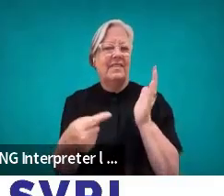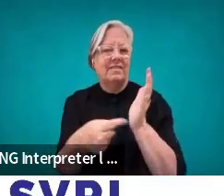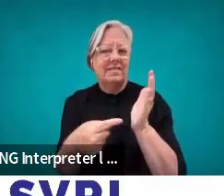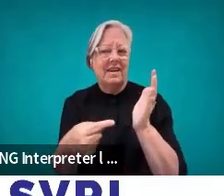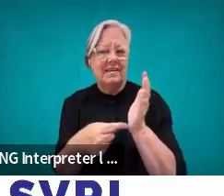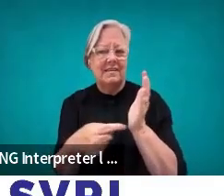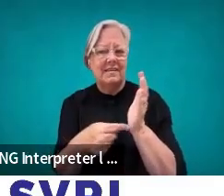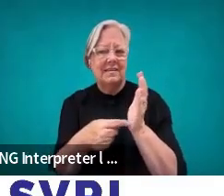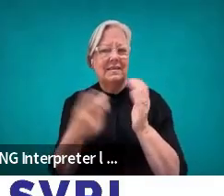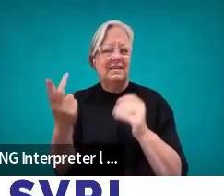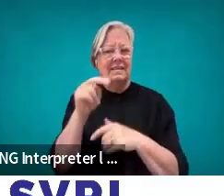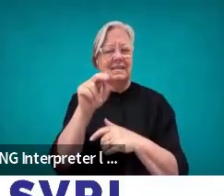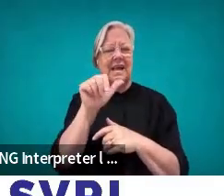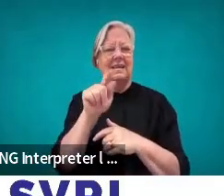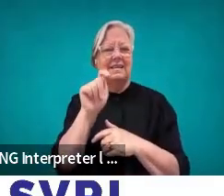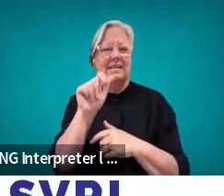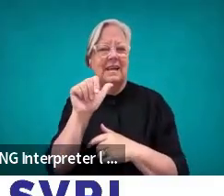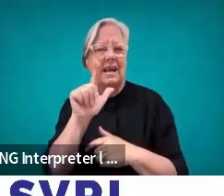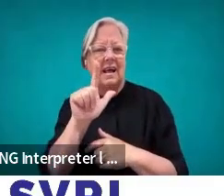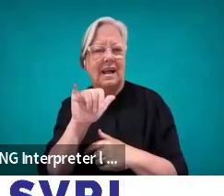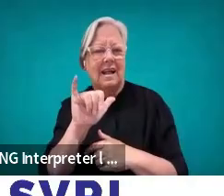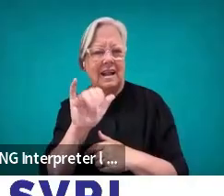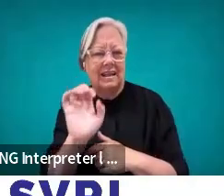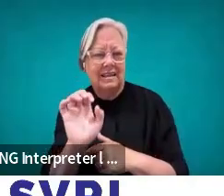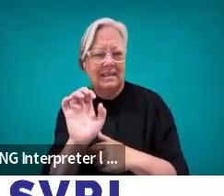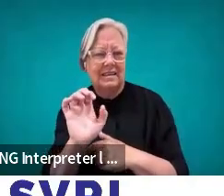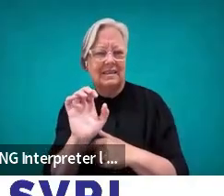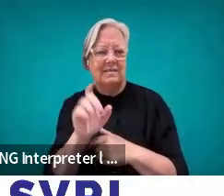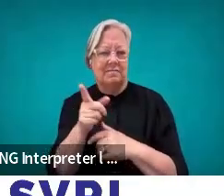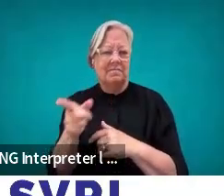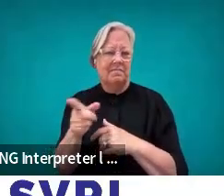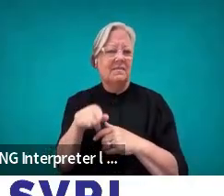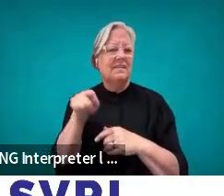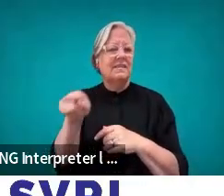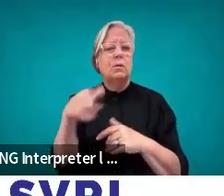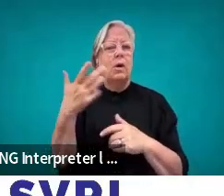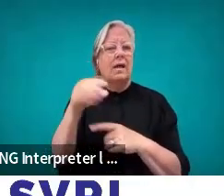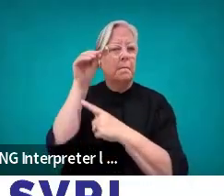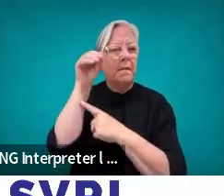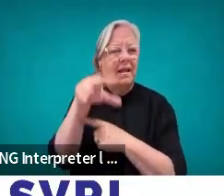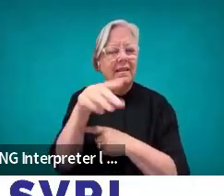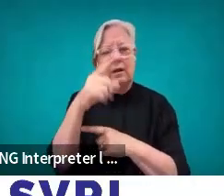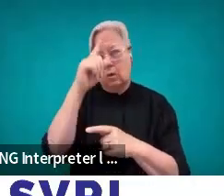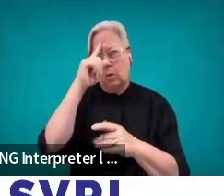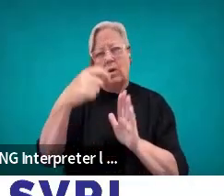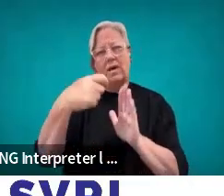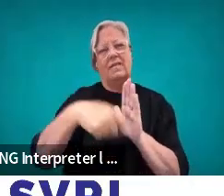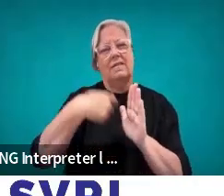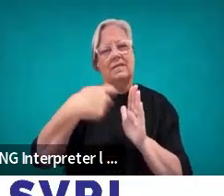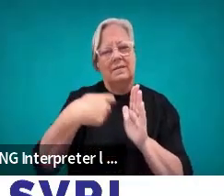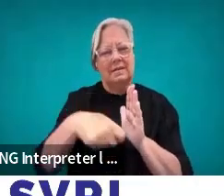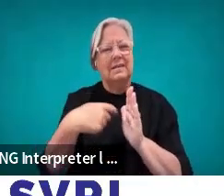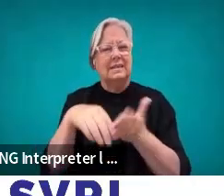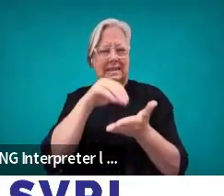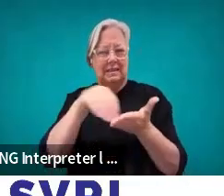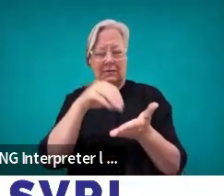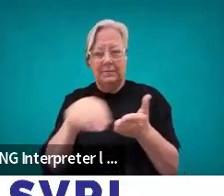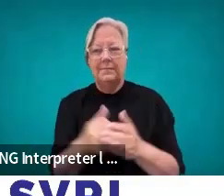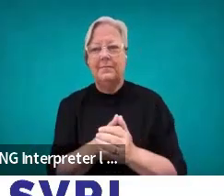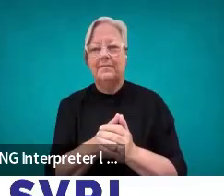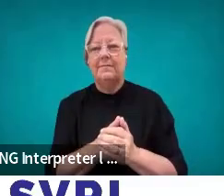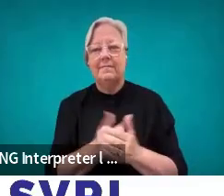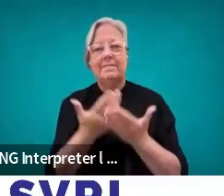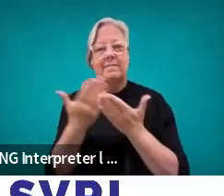at Spotlight Initiative Secretariat. Over to you, Wendell. Thanks so much, Samu. It's such a